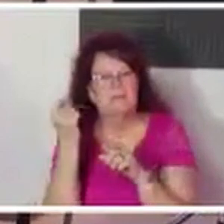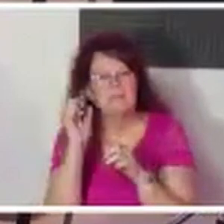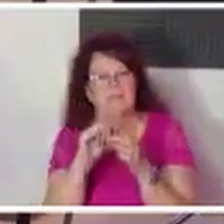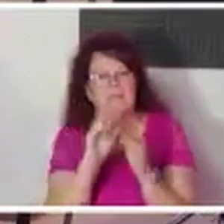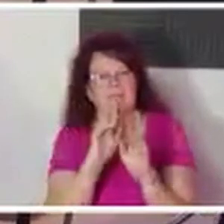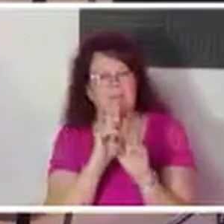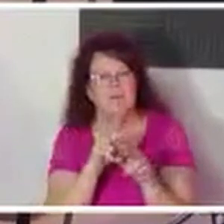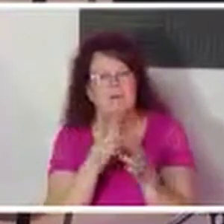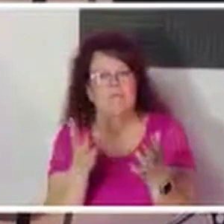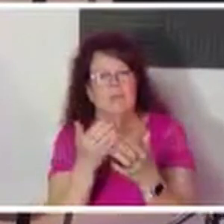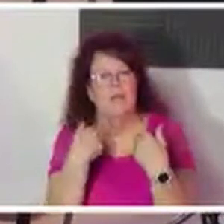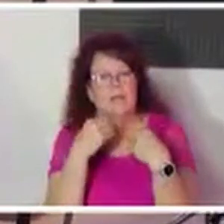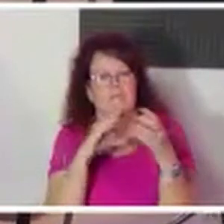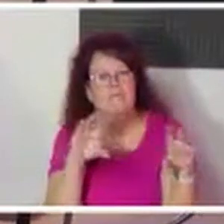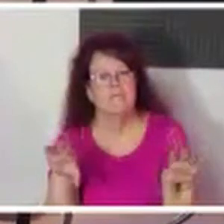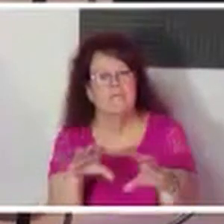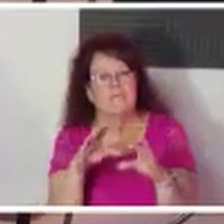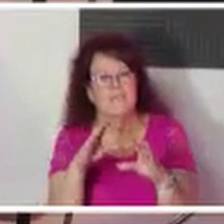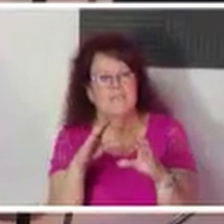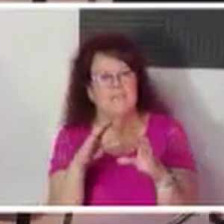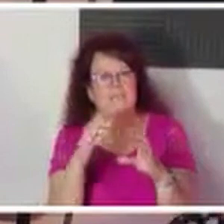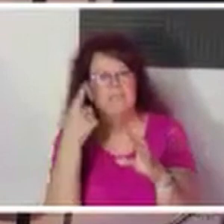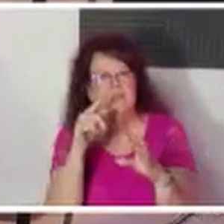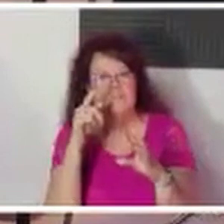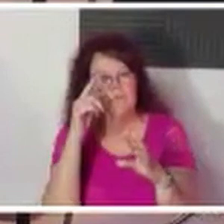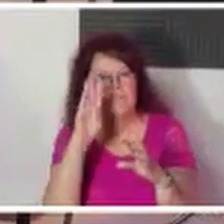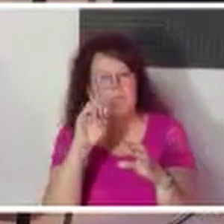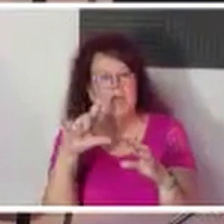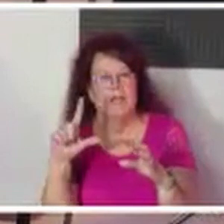it, what I have done in the midst of all of this for the Bail Project.